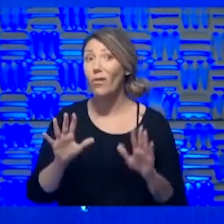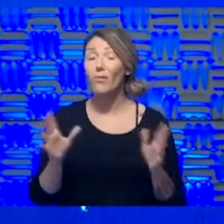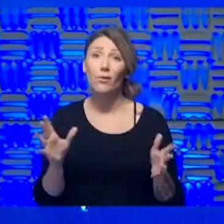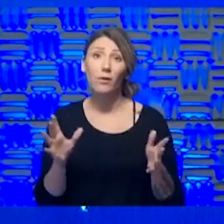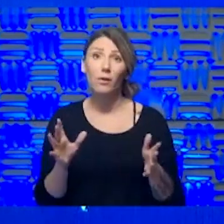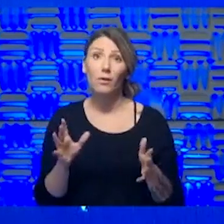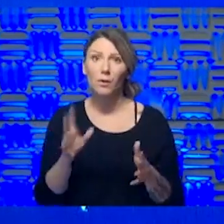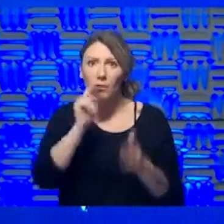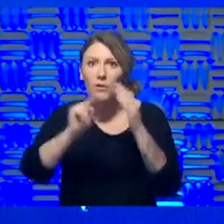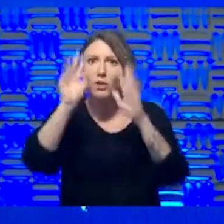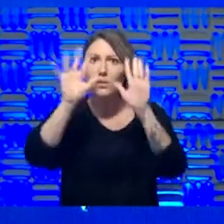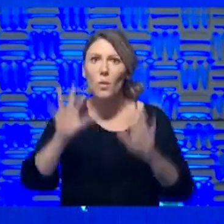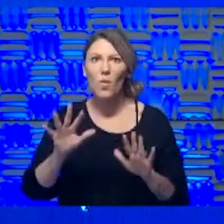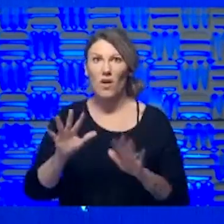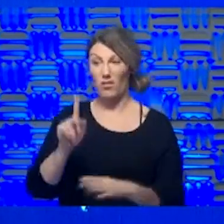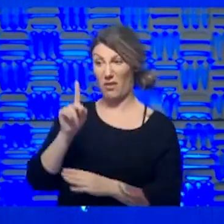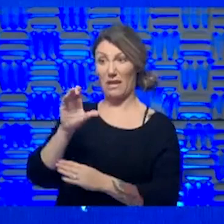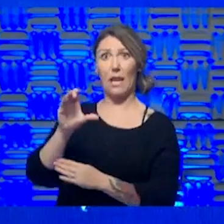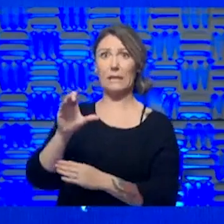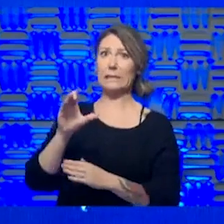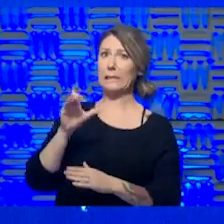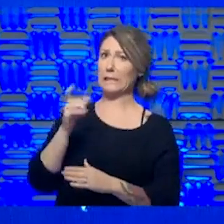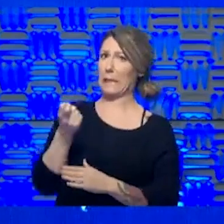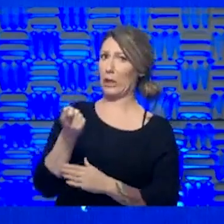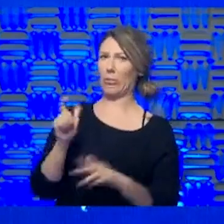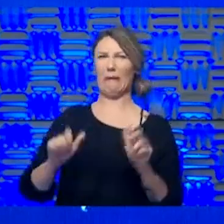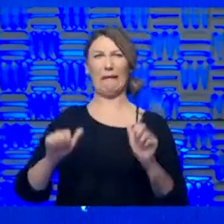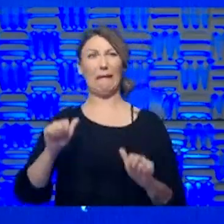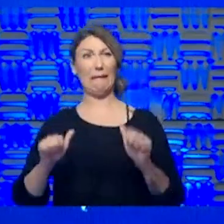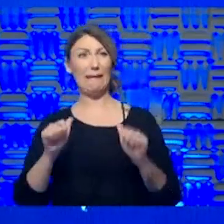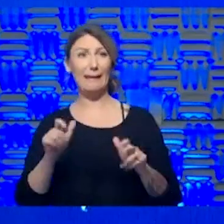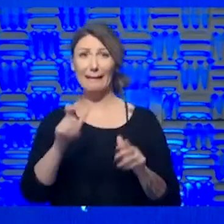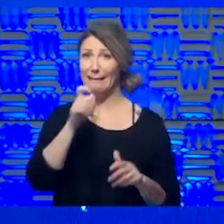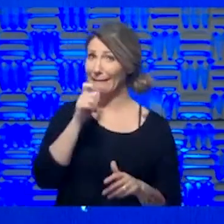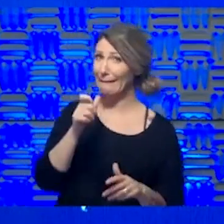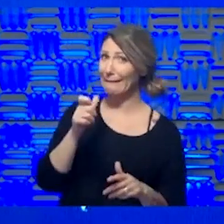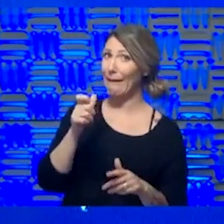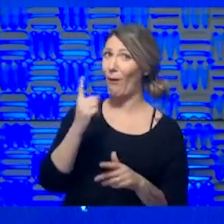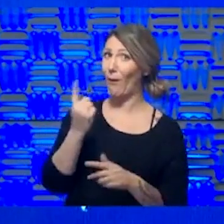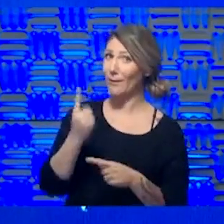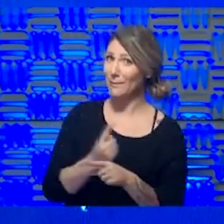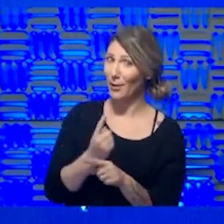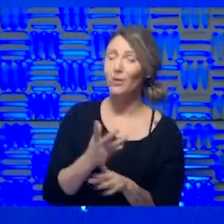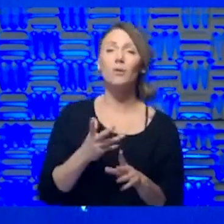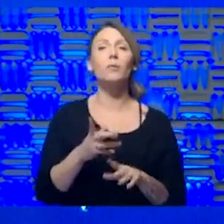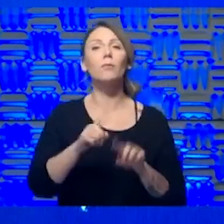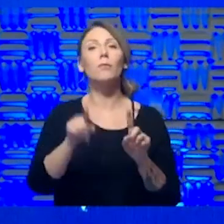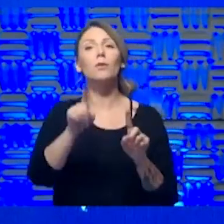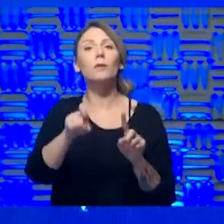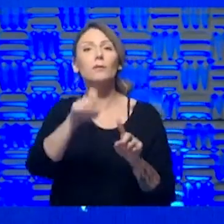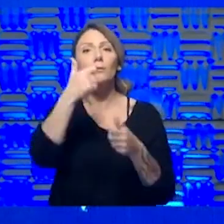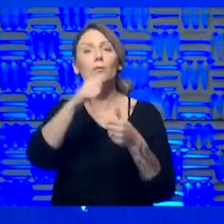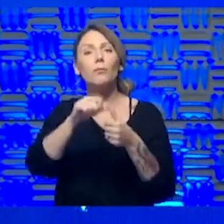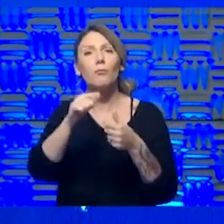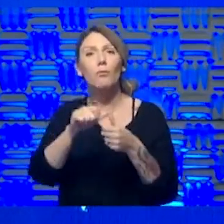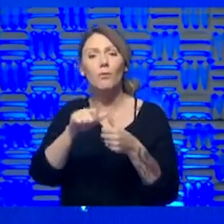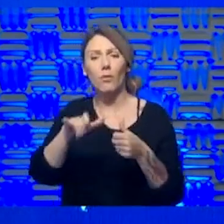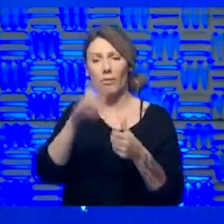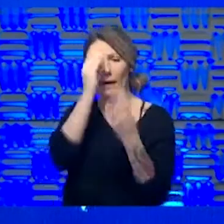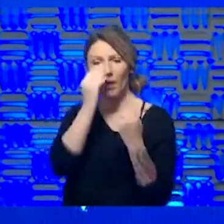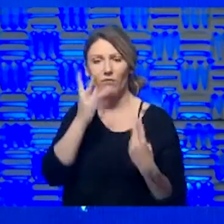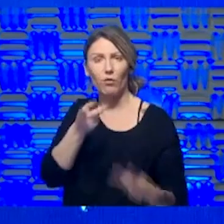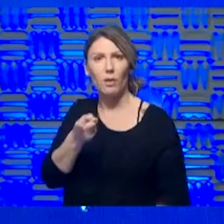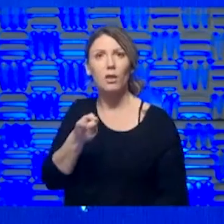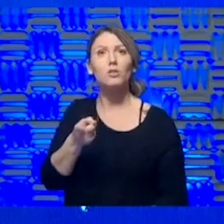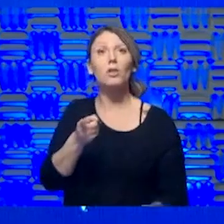forecasting the weather in Kansas City can be a little iffy sometimes. And so I think that's the thing. You have to remember that information. The second